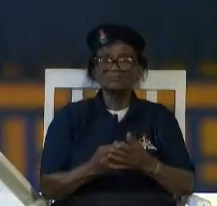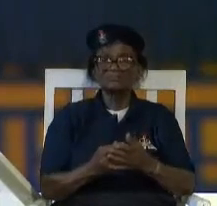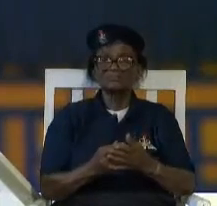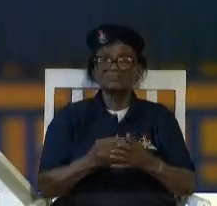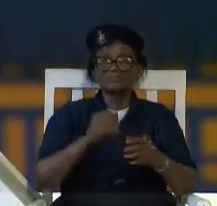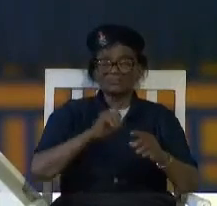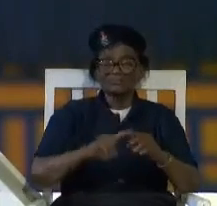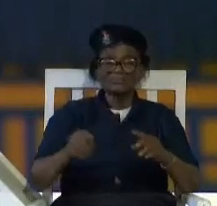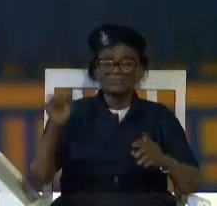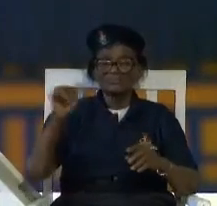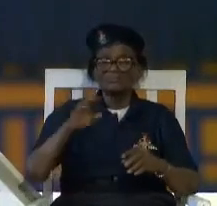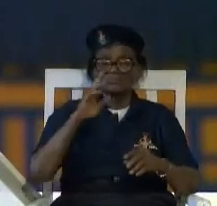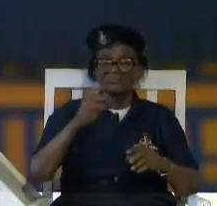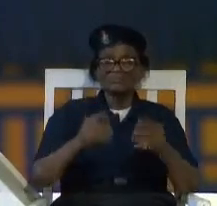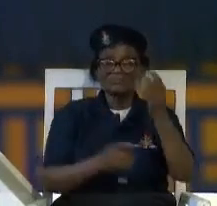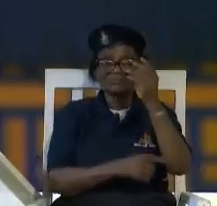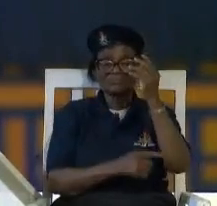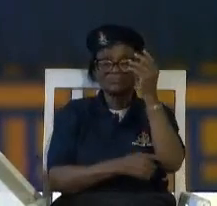but they are temporal.